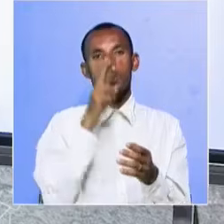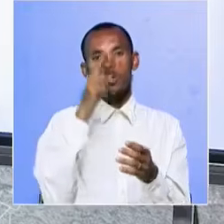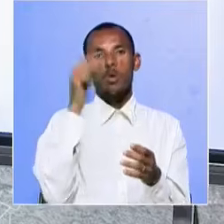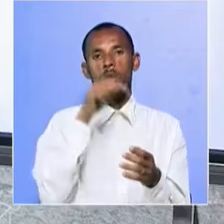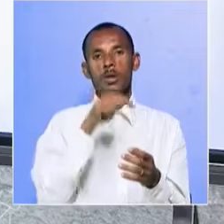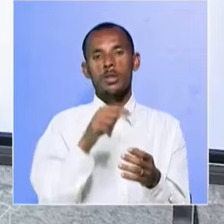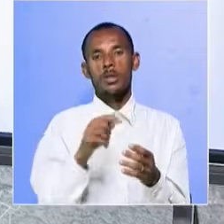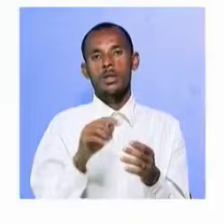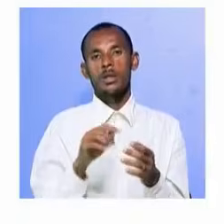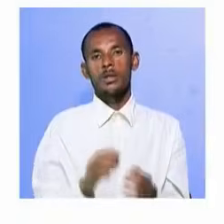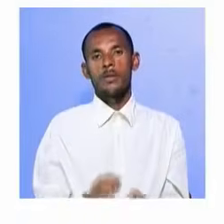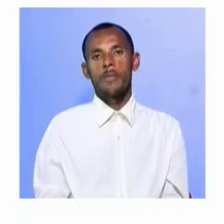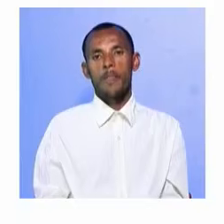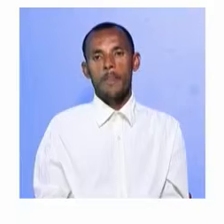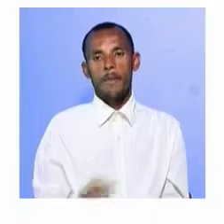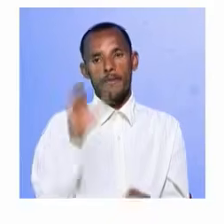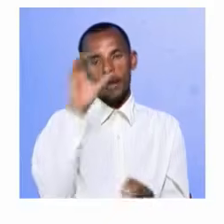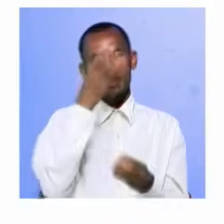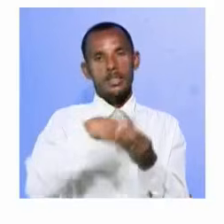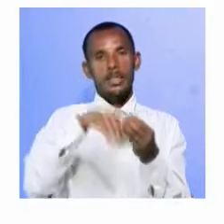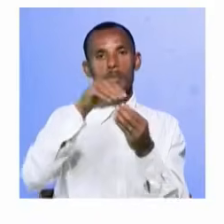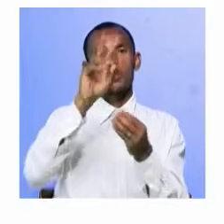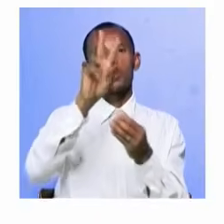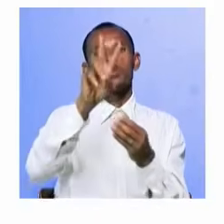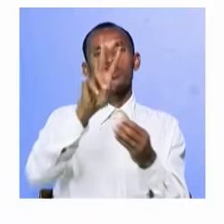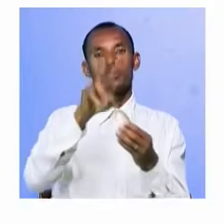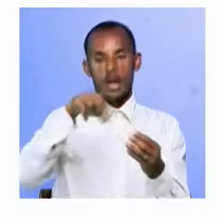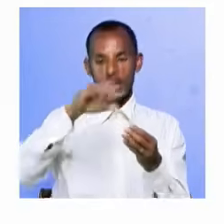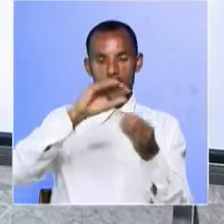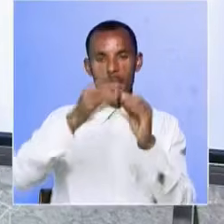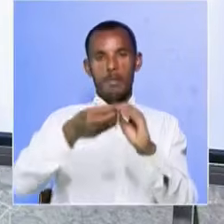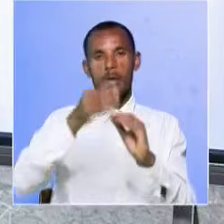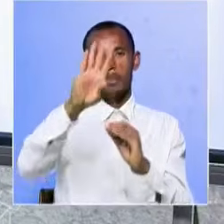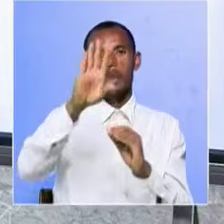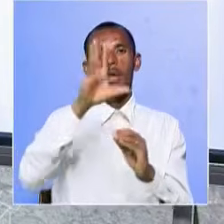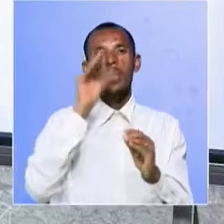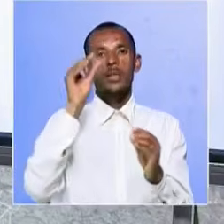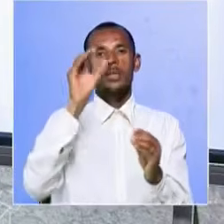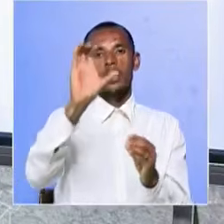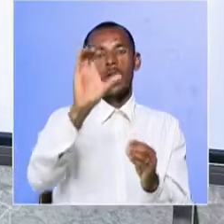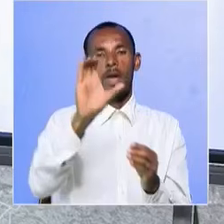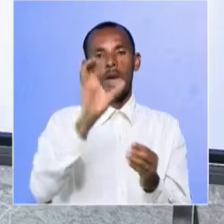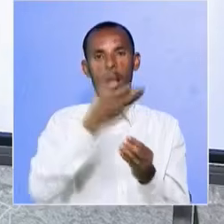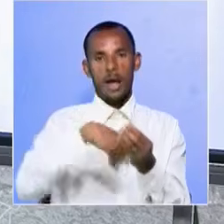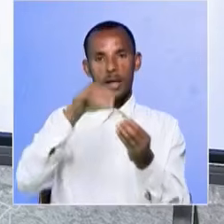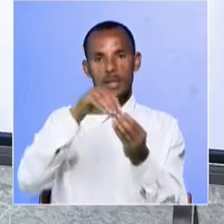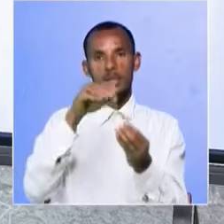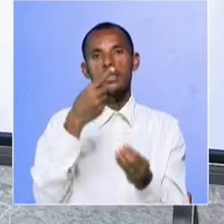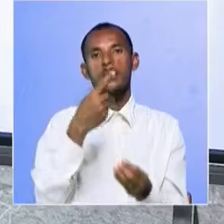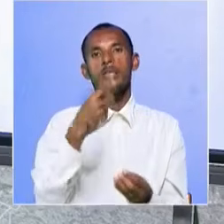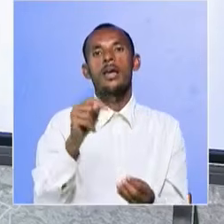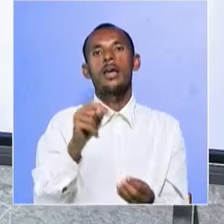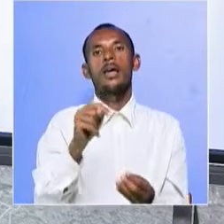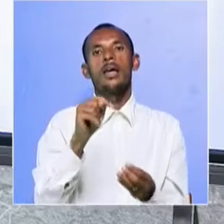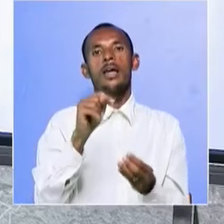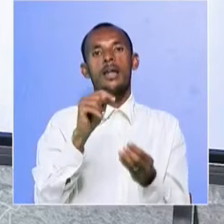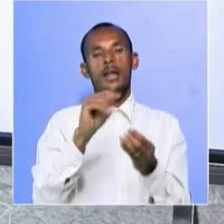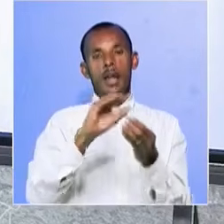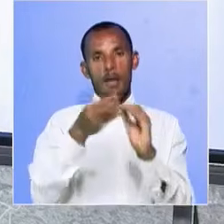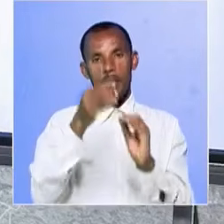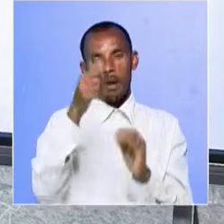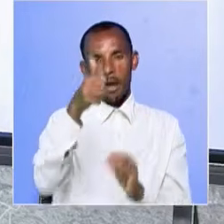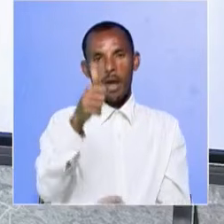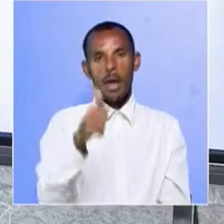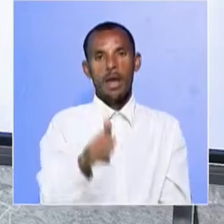not? Find the sum of the two rational number, B and C, and add the number with A.